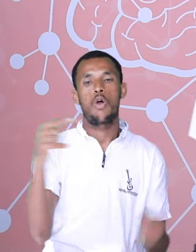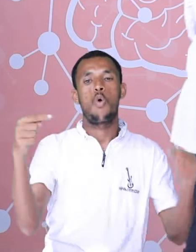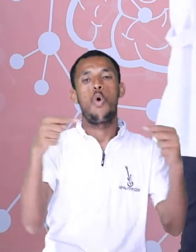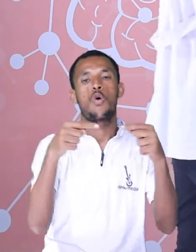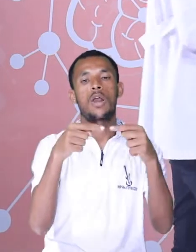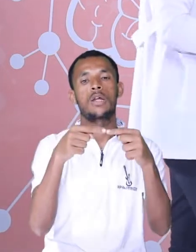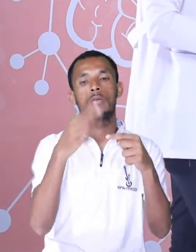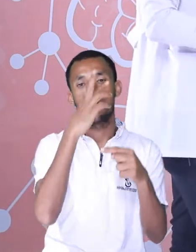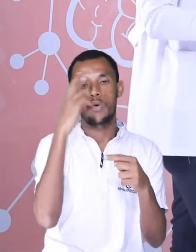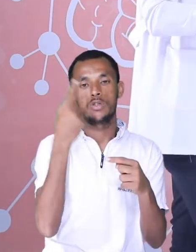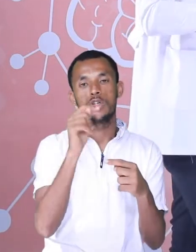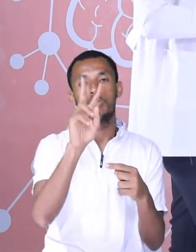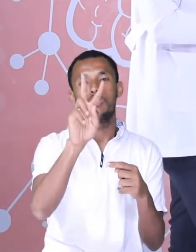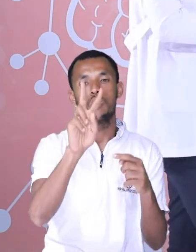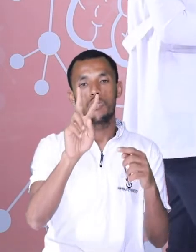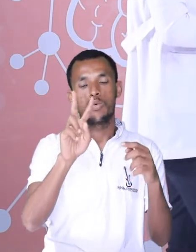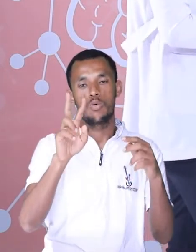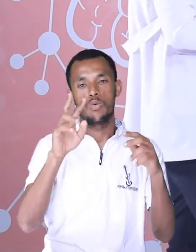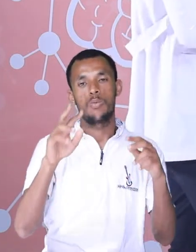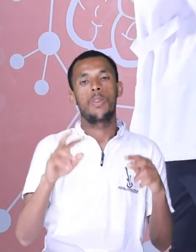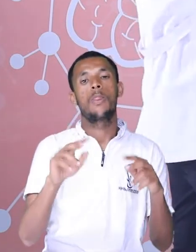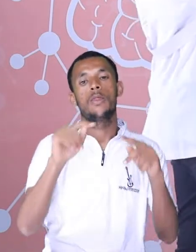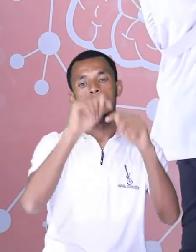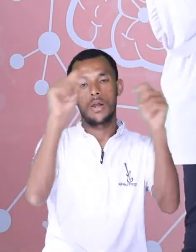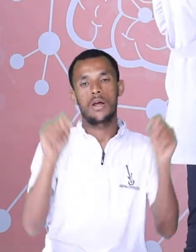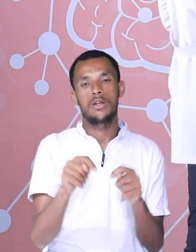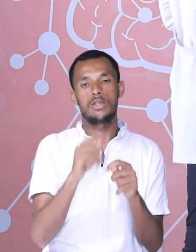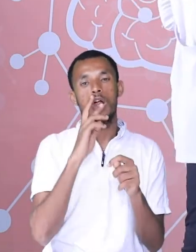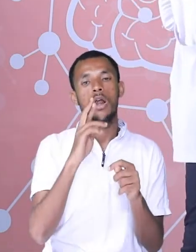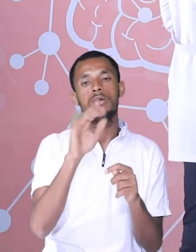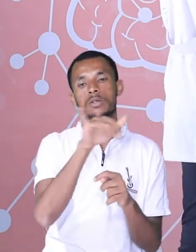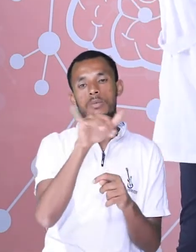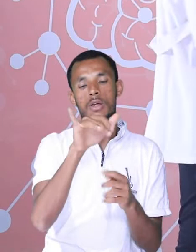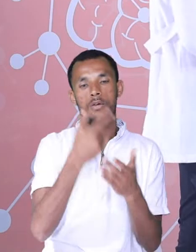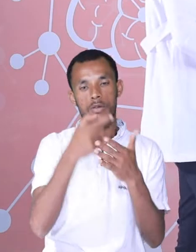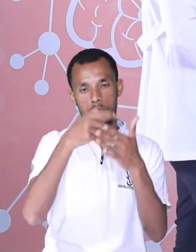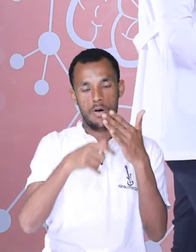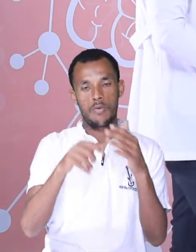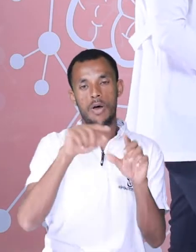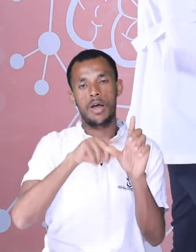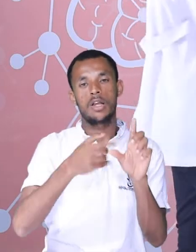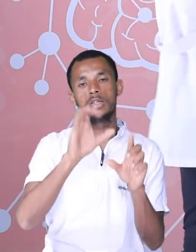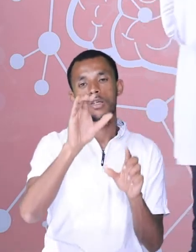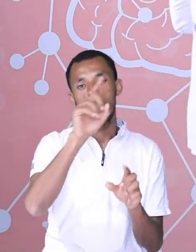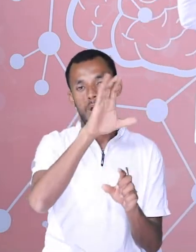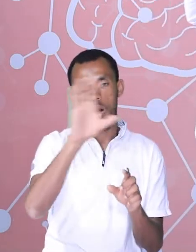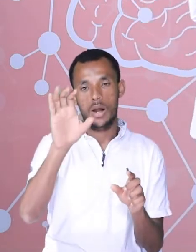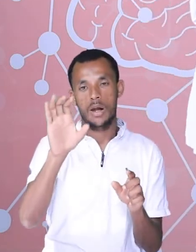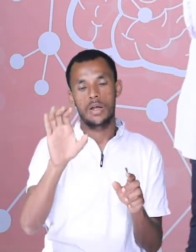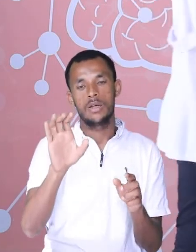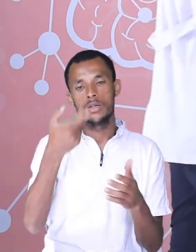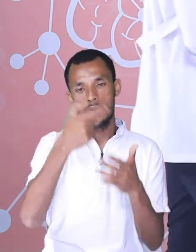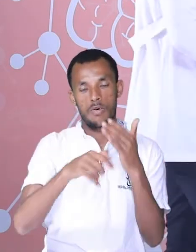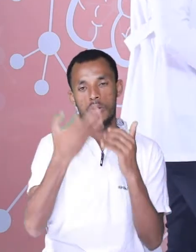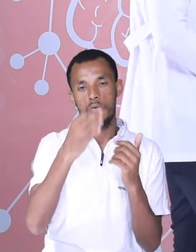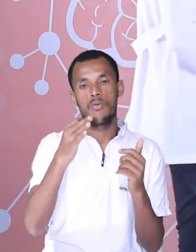congruent because the two triangles are similar. Therefore, if the value of angle C is 100 degree, the